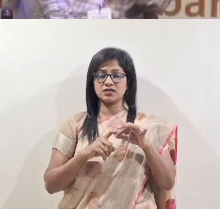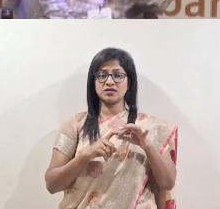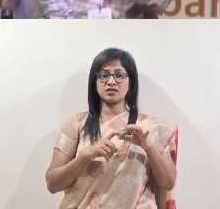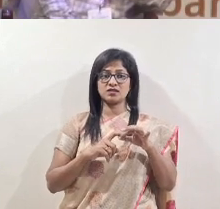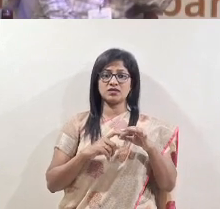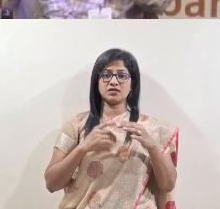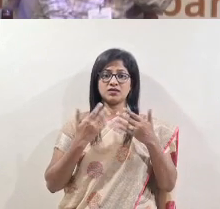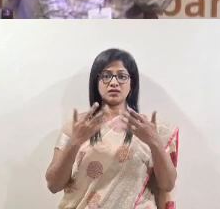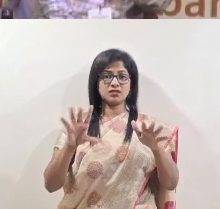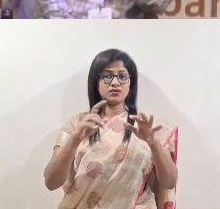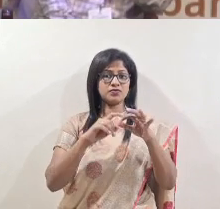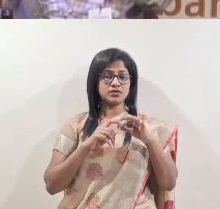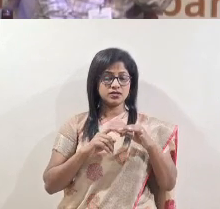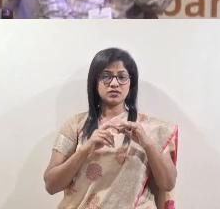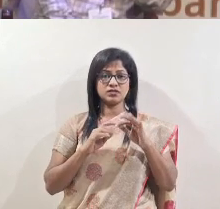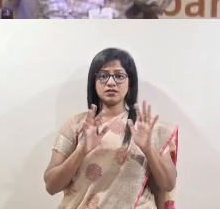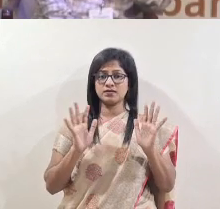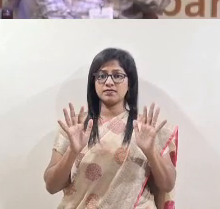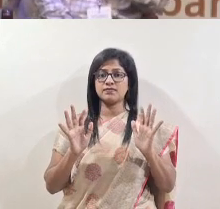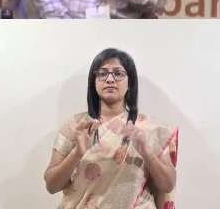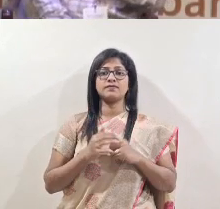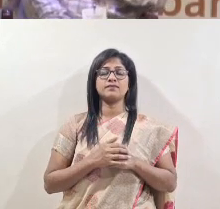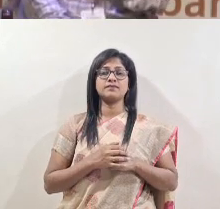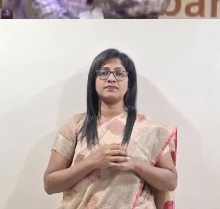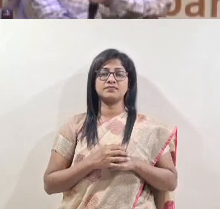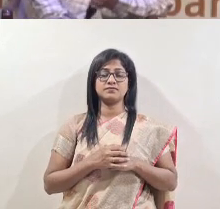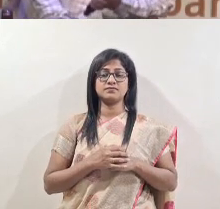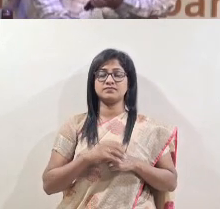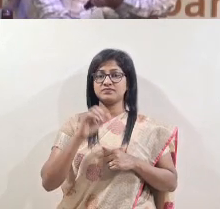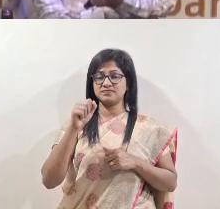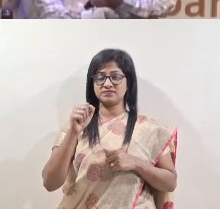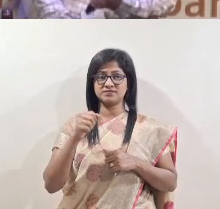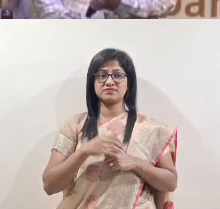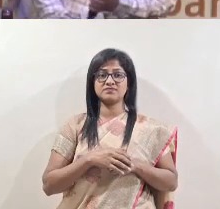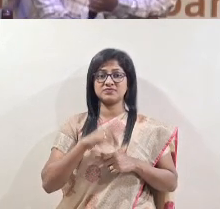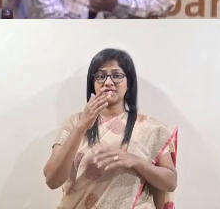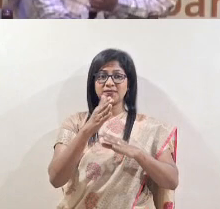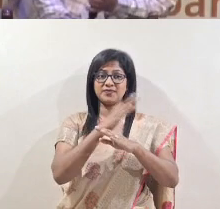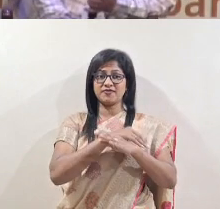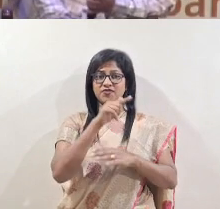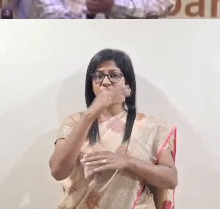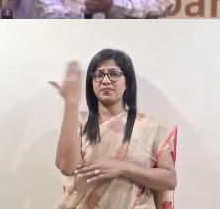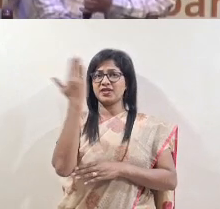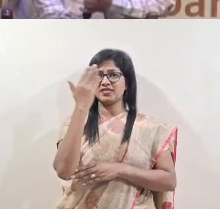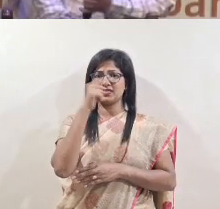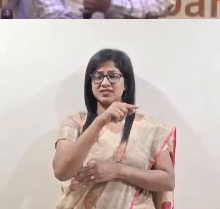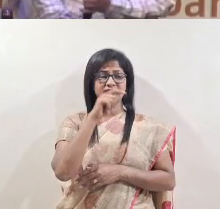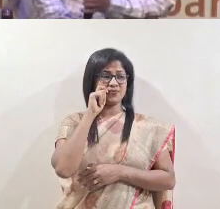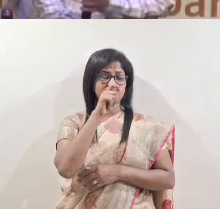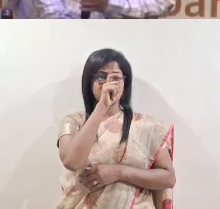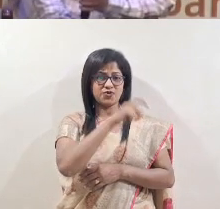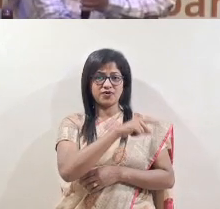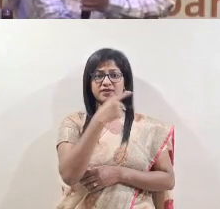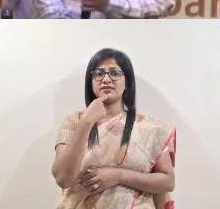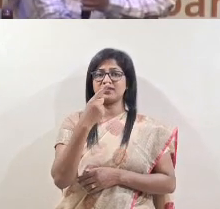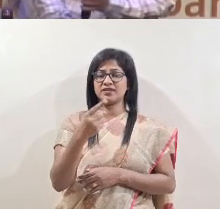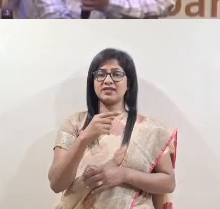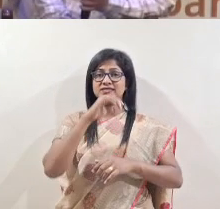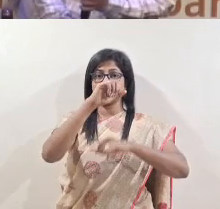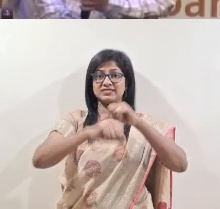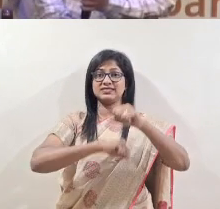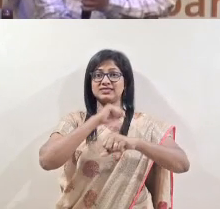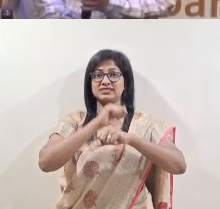is any question about that, please? Yes, please. In the earlier presentation, a gentleman had made a comment in